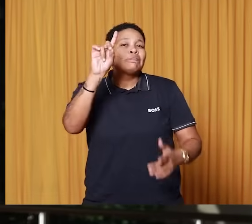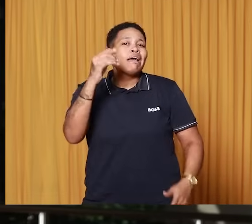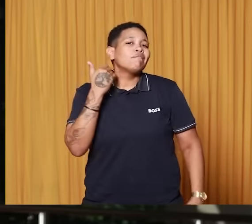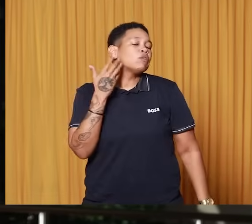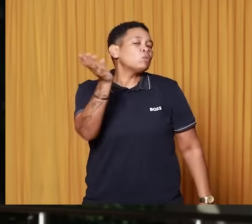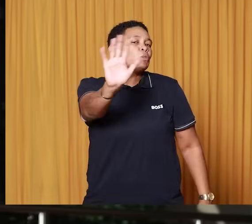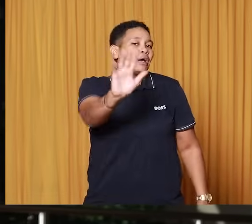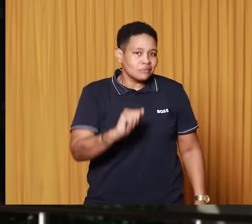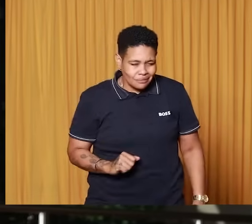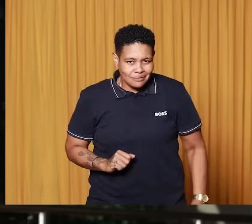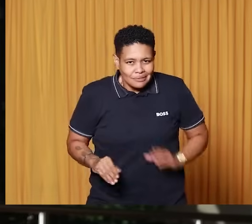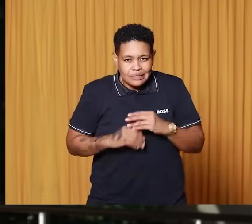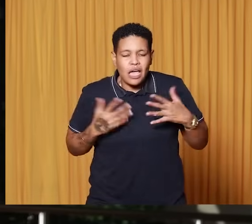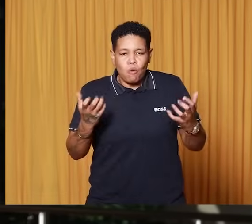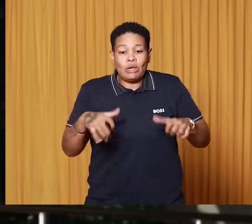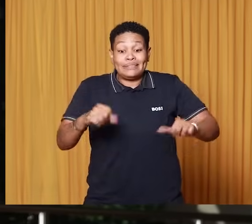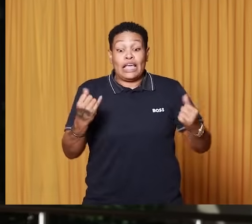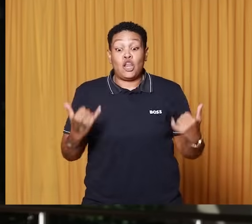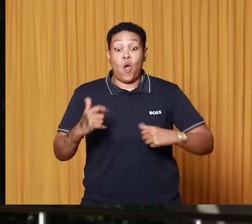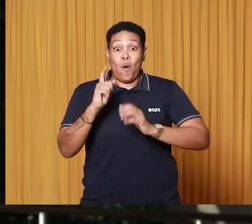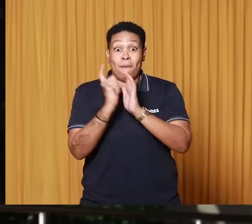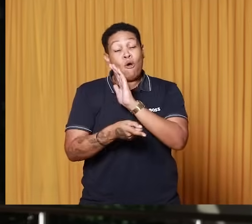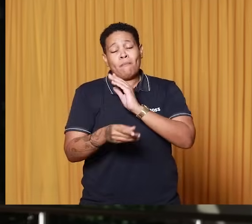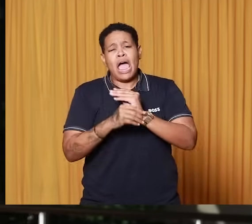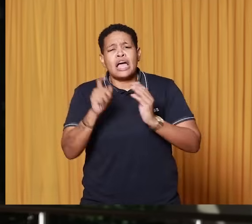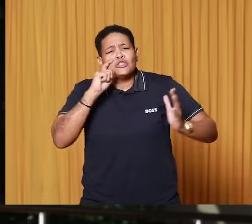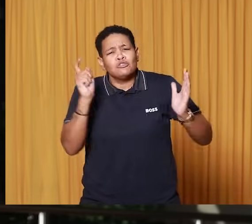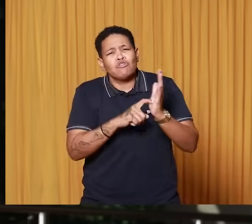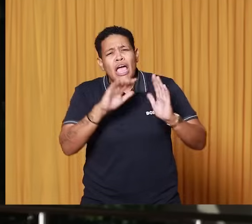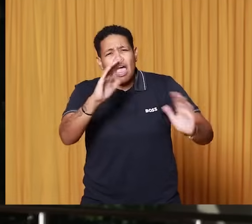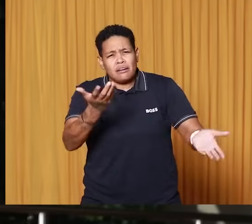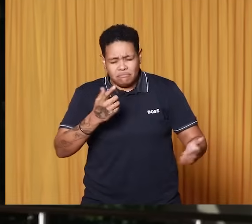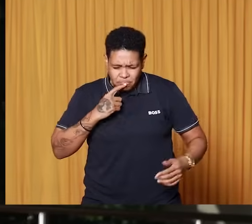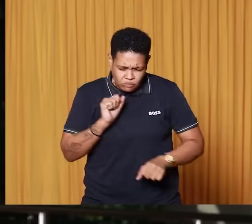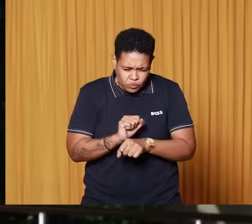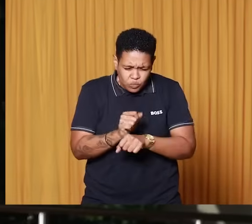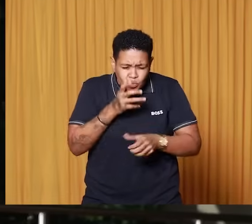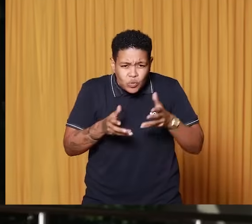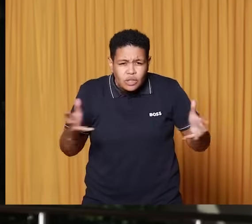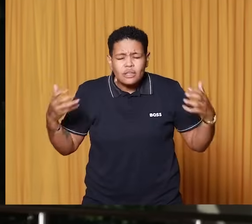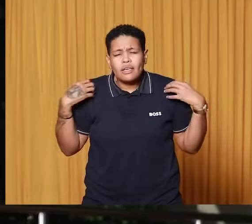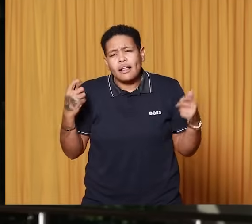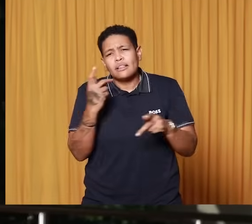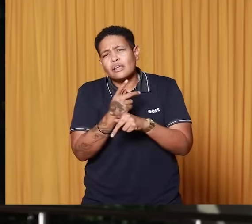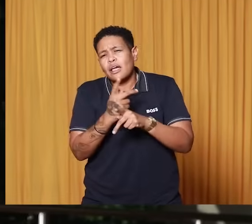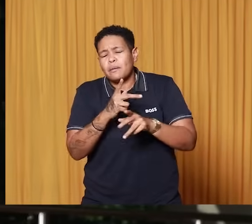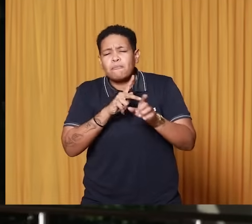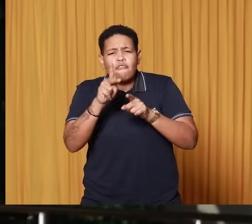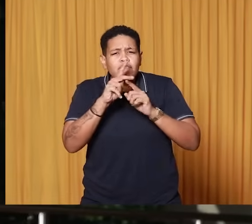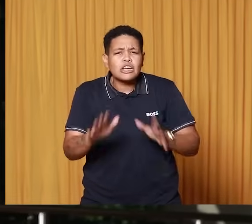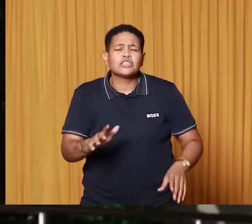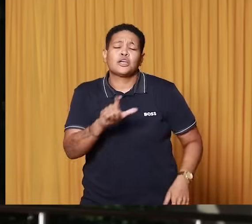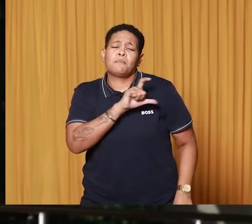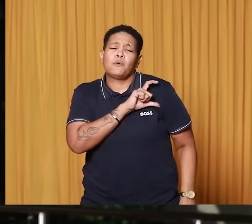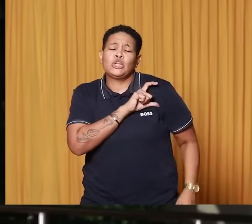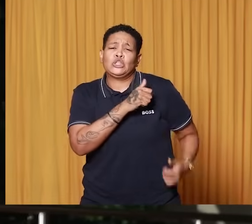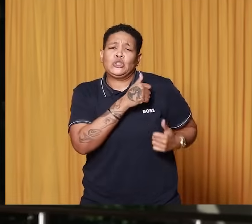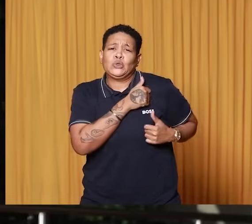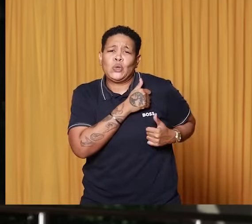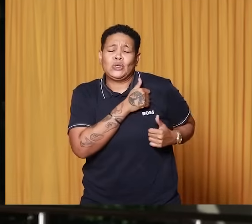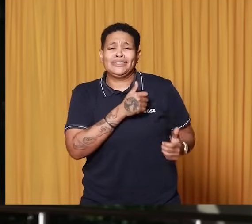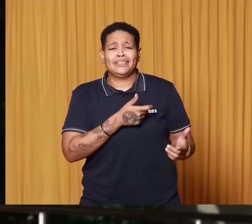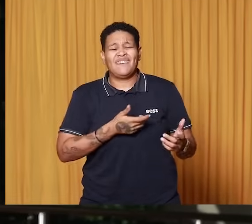dengue. I want to take this moment to recognize our frontline workers, our healthcare professionals, police officers,